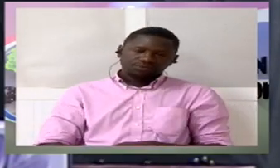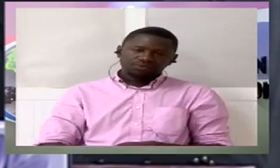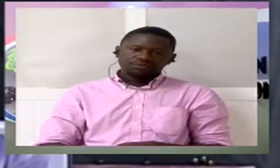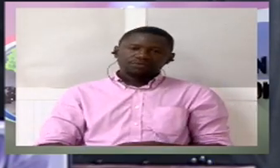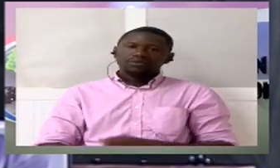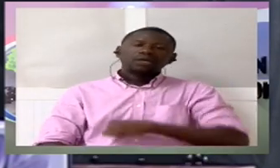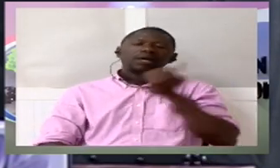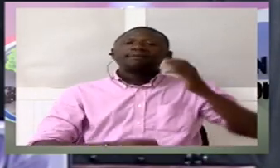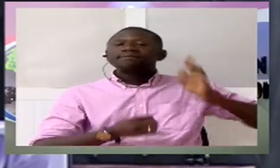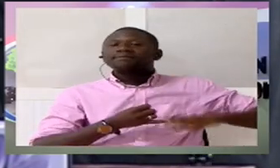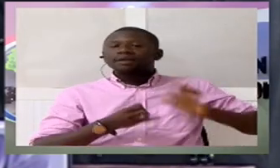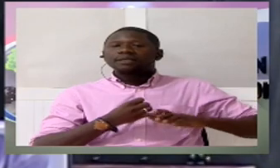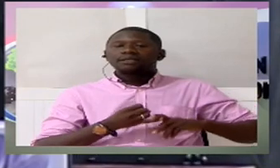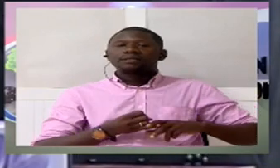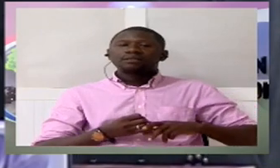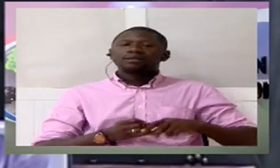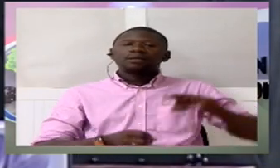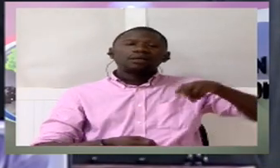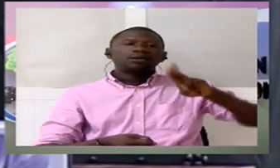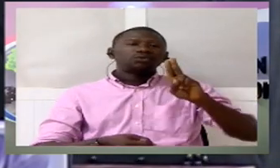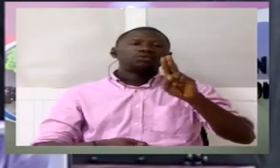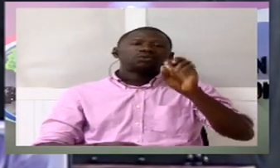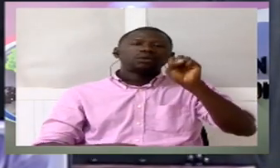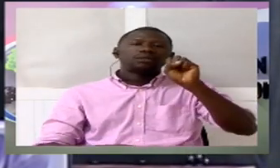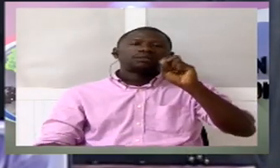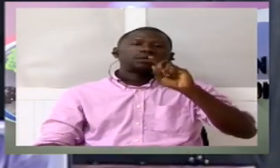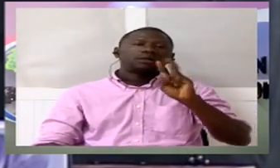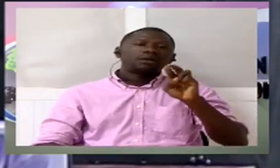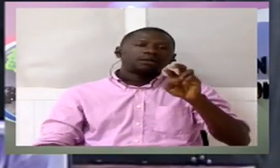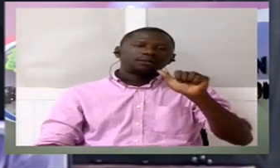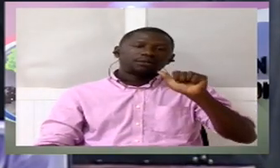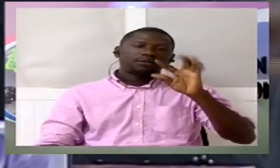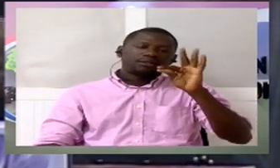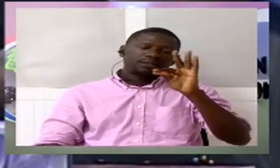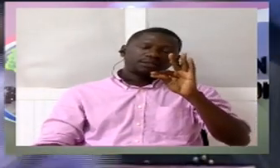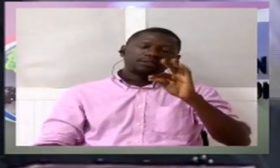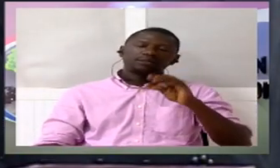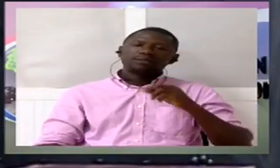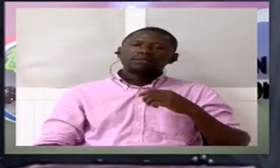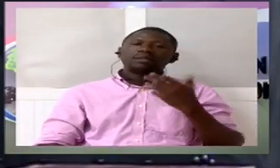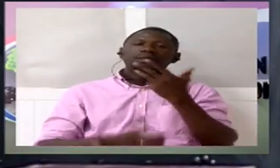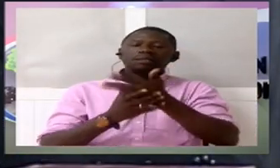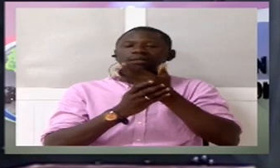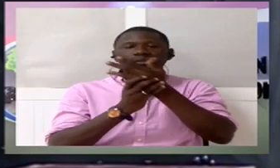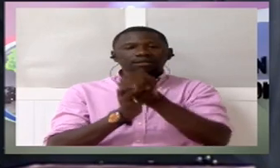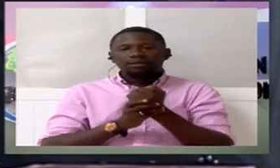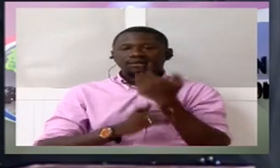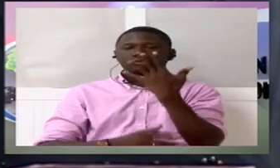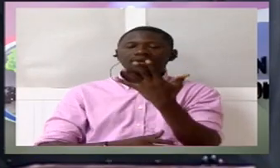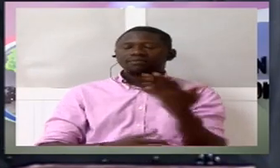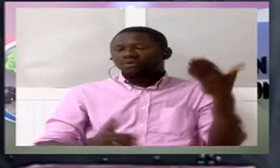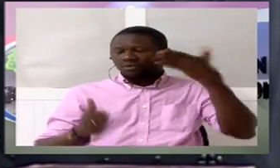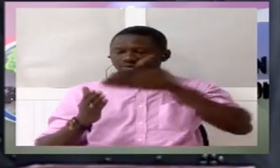1994. And finally, Nusrat, 1995 to 1996. Finally, Nusrat, 1995